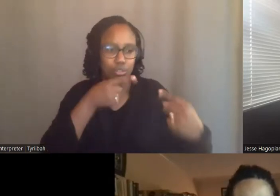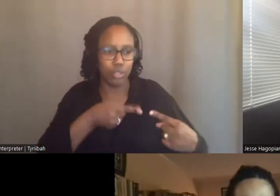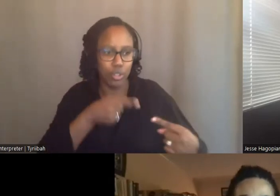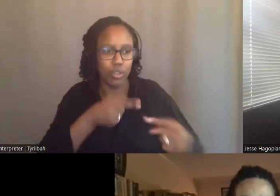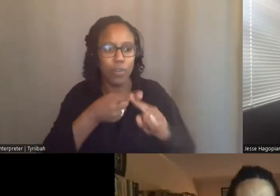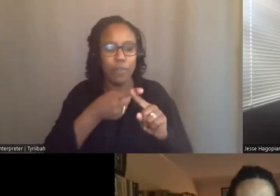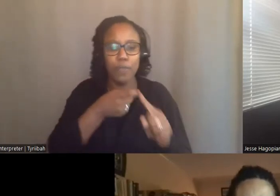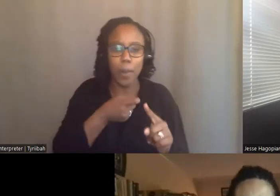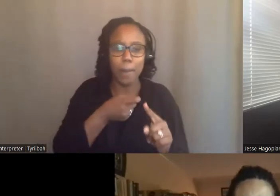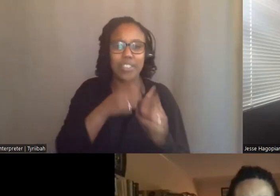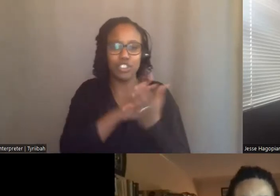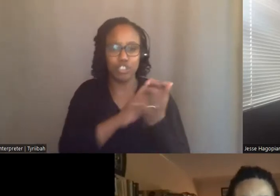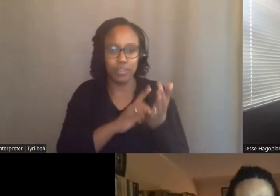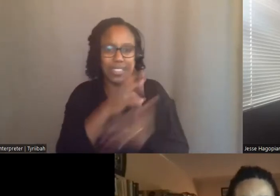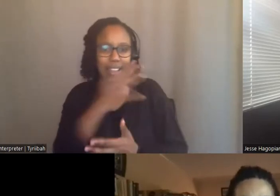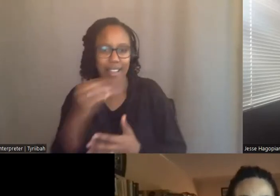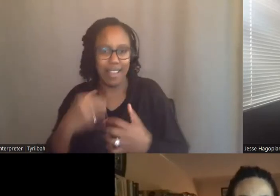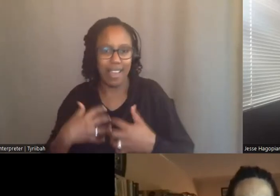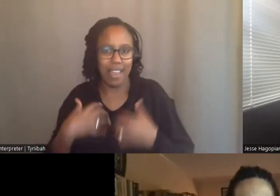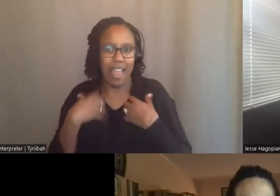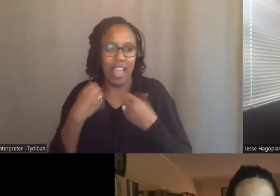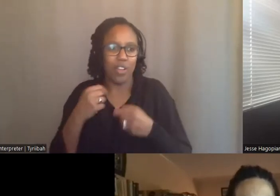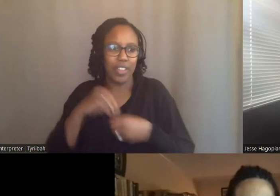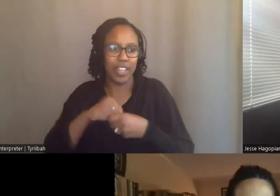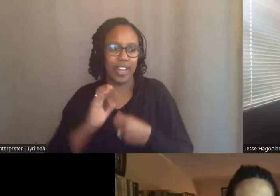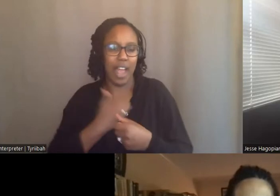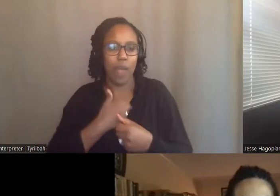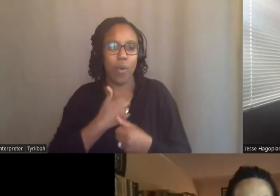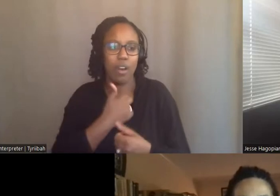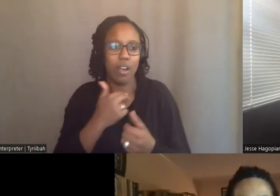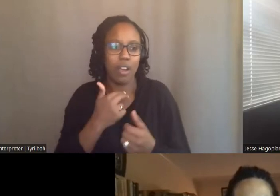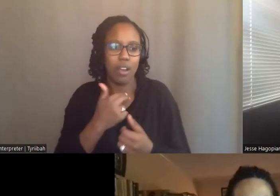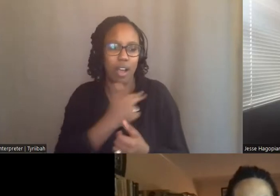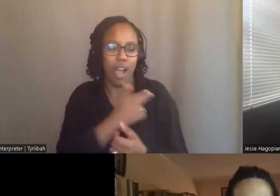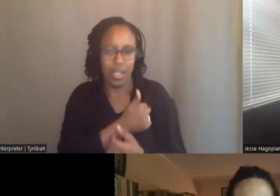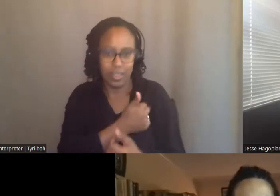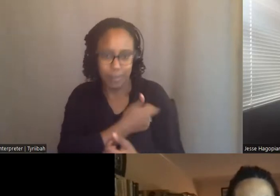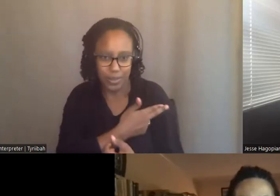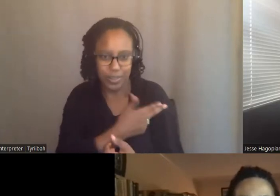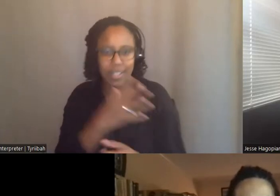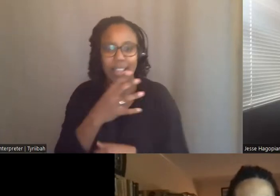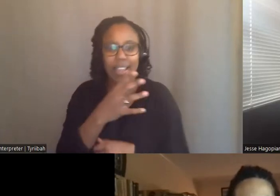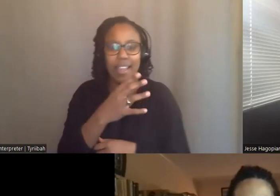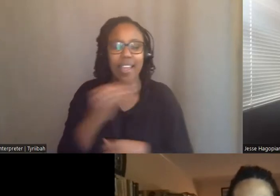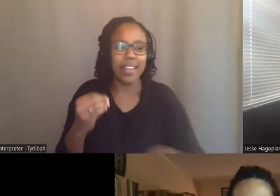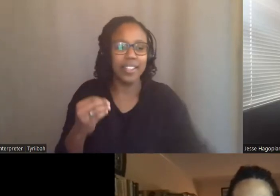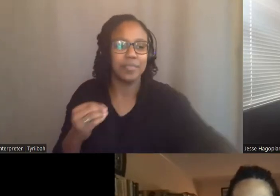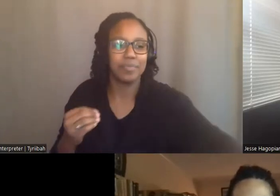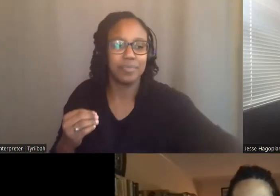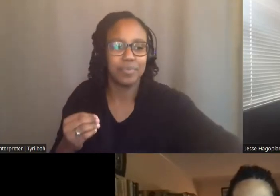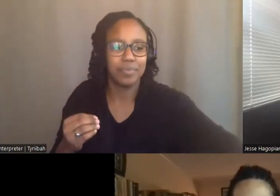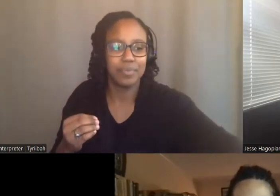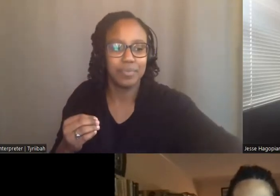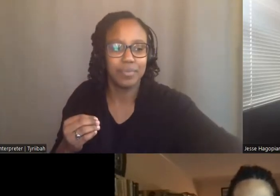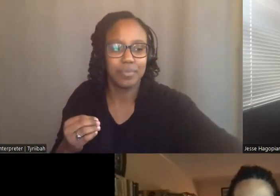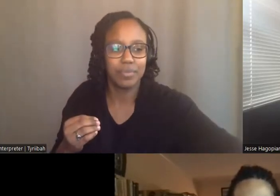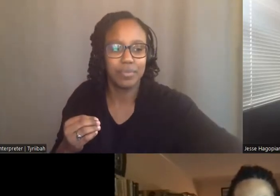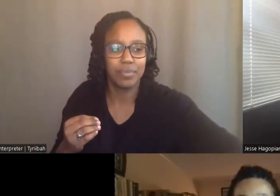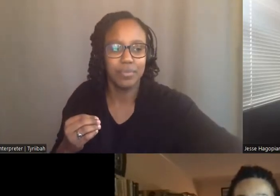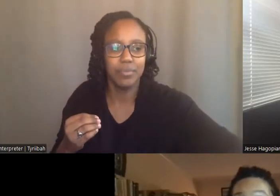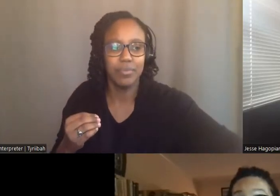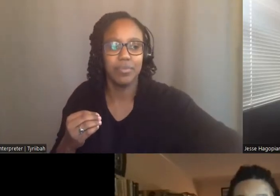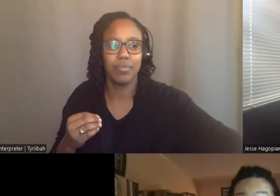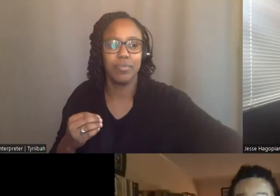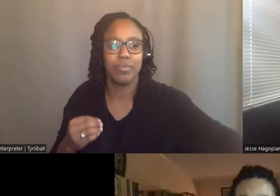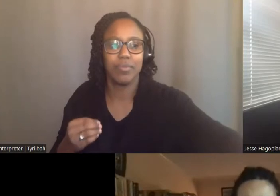in our hospitals and the poverty of care afforded to Black Americans and Puerto Ricans